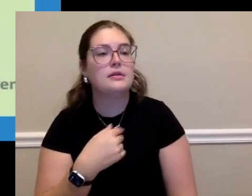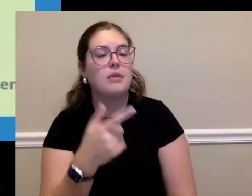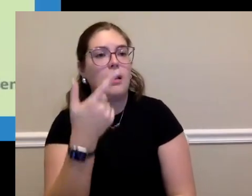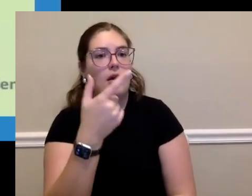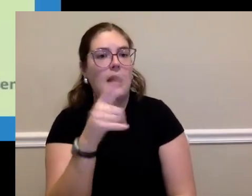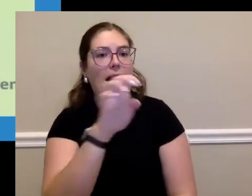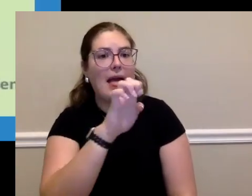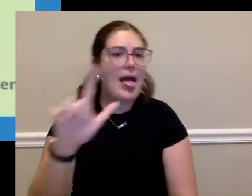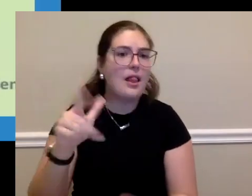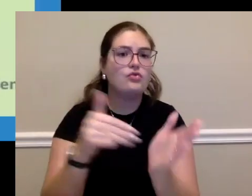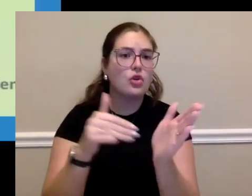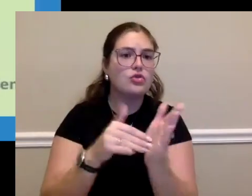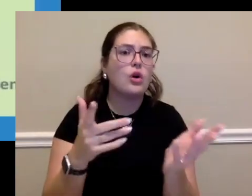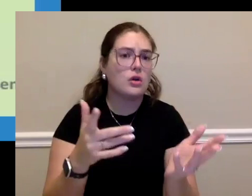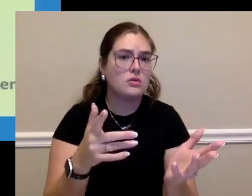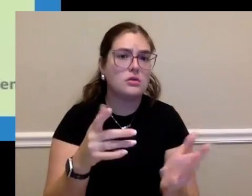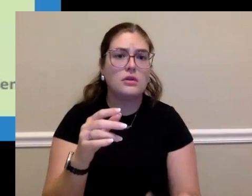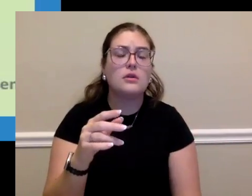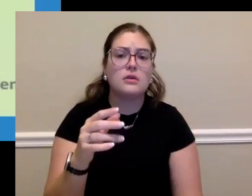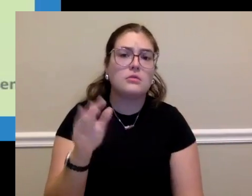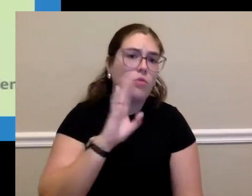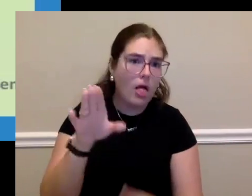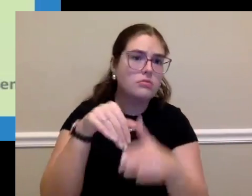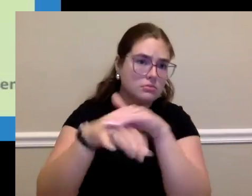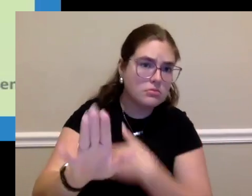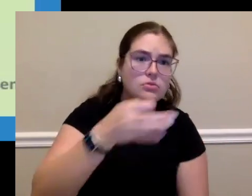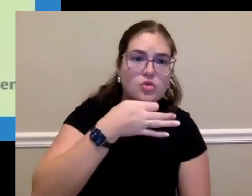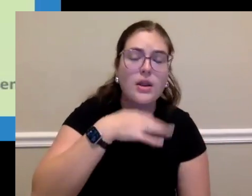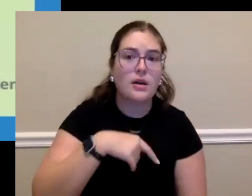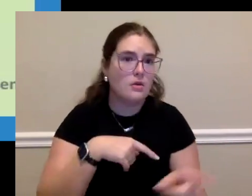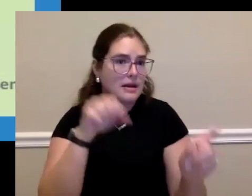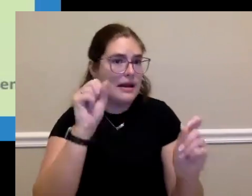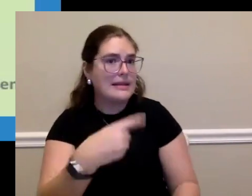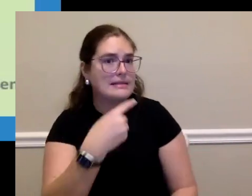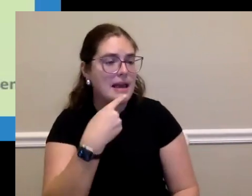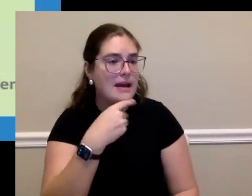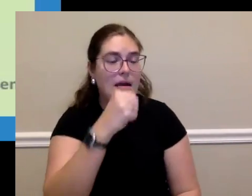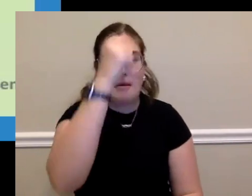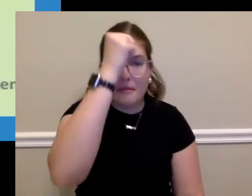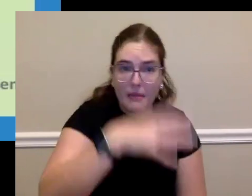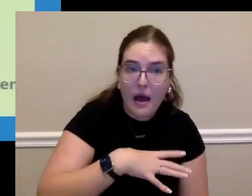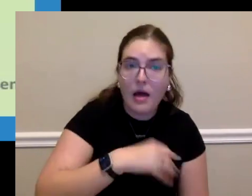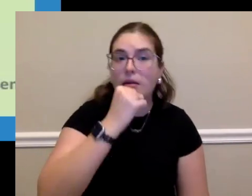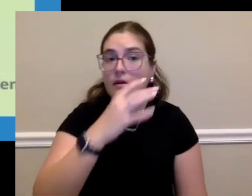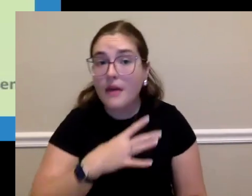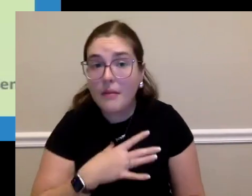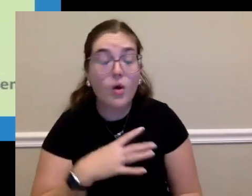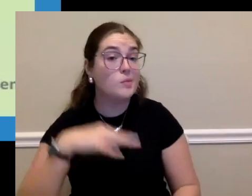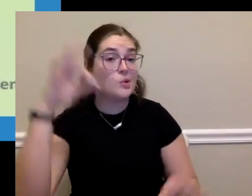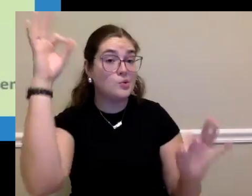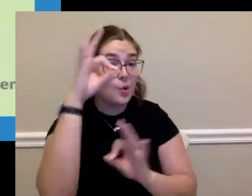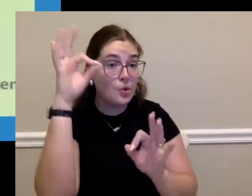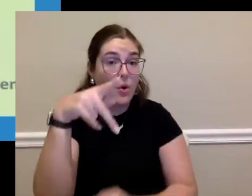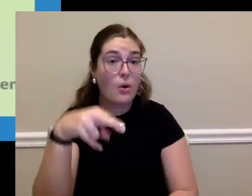in reality, in Spanish, right. we could infer it could be male, female, if we don't have a pronoun. And then